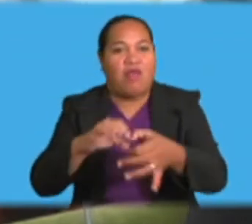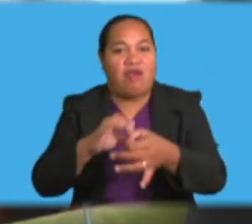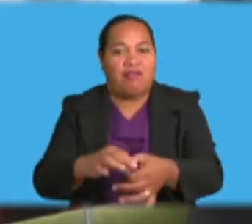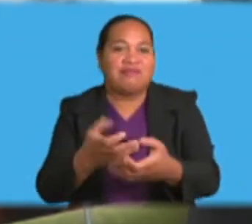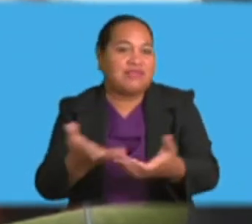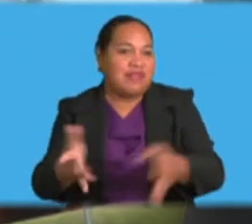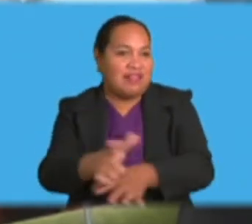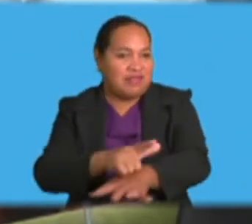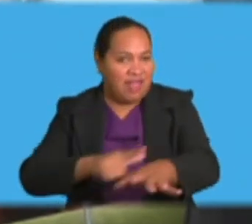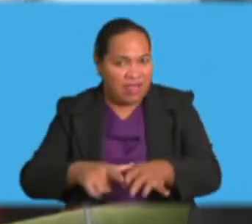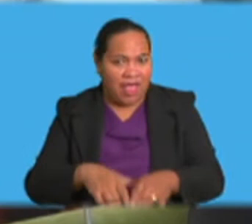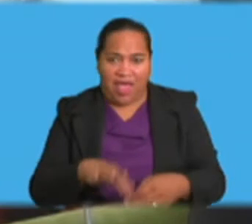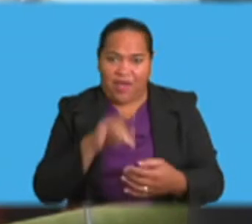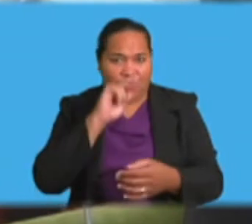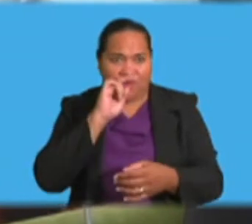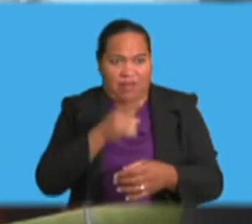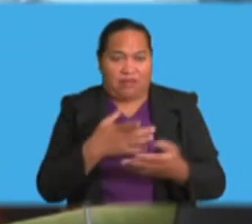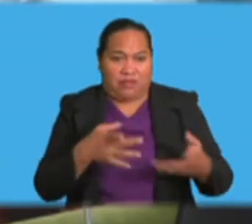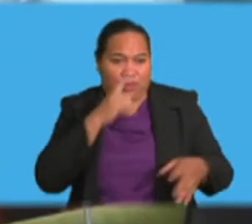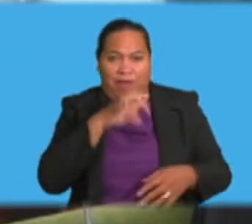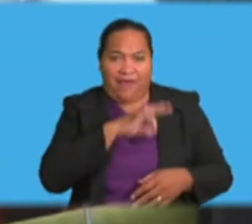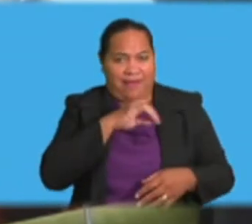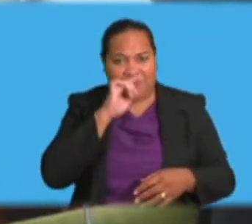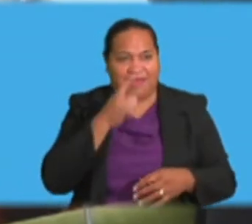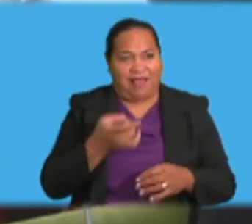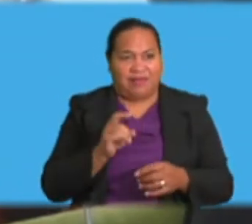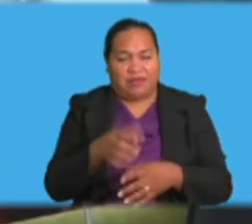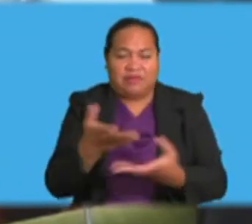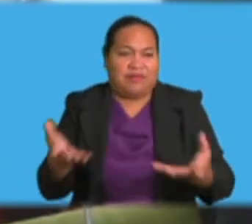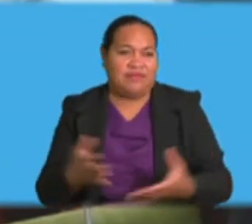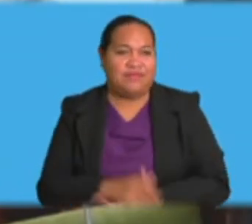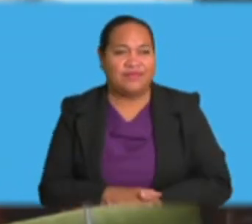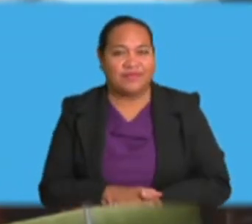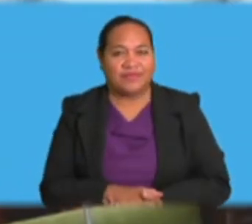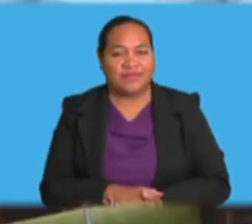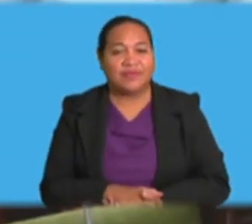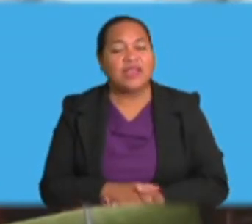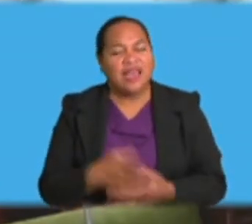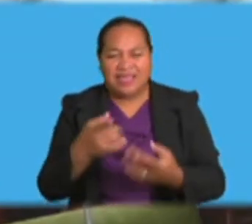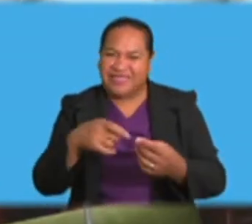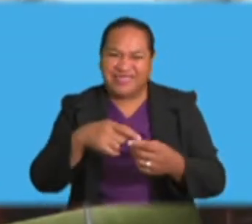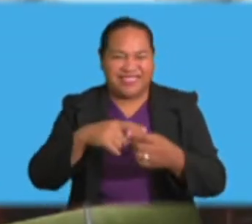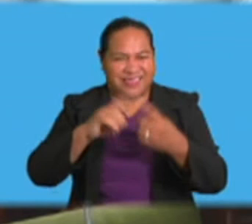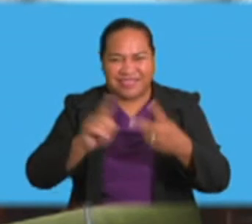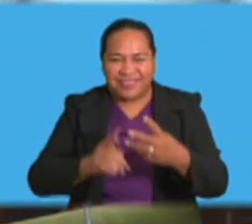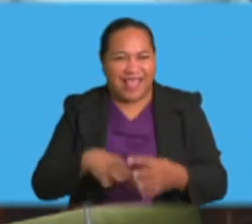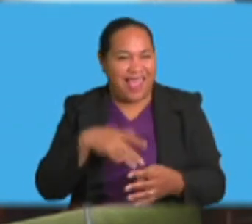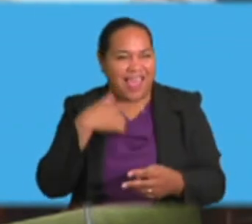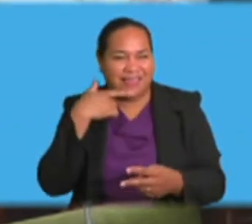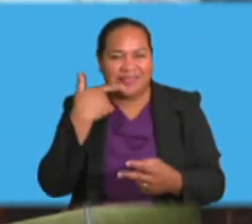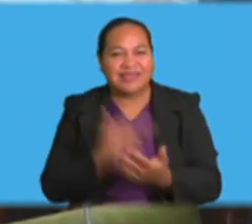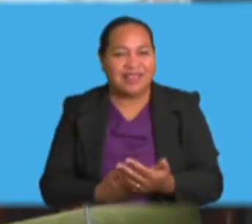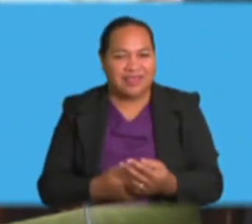Landowners' land cannot be alienated by benefits they receive from FPL. These are the kind of mistruths and lies, Mr. Speaker,